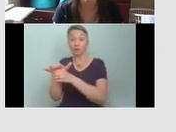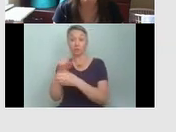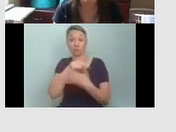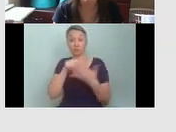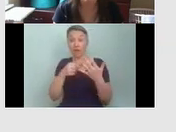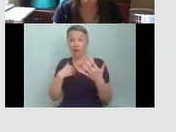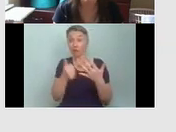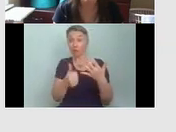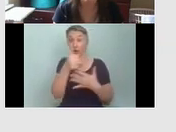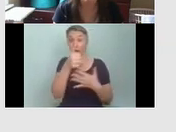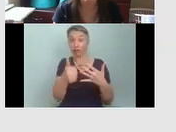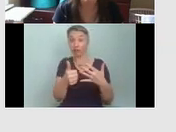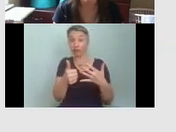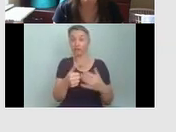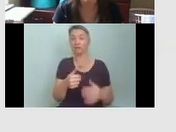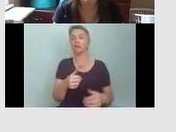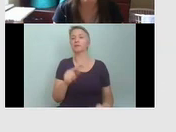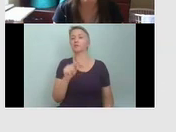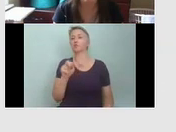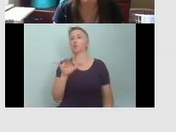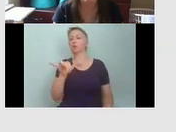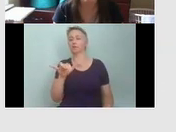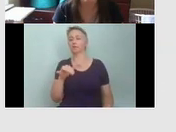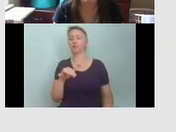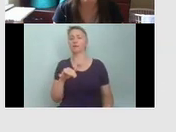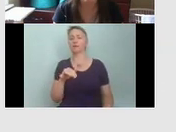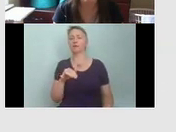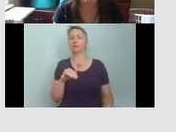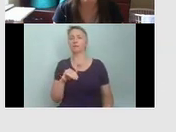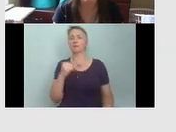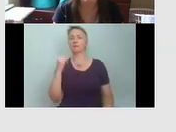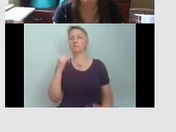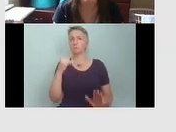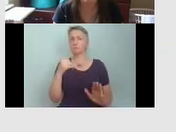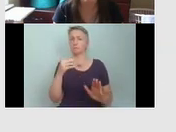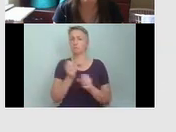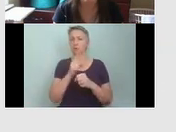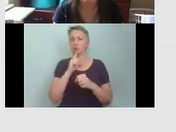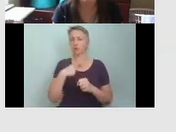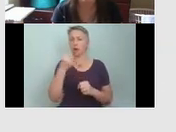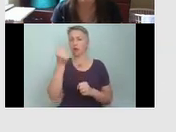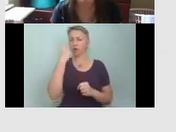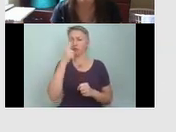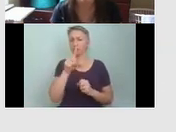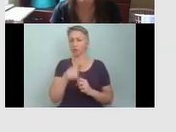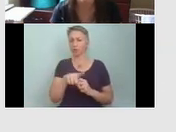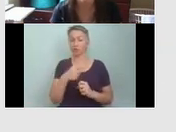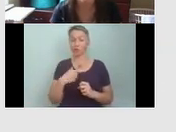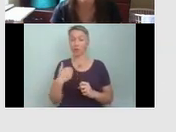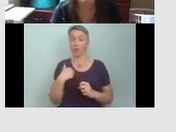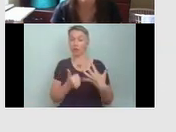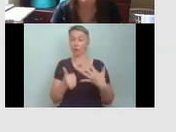If I understand the question, is there a priority for who will be returning to the campus?